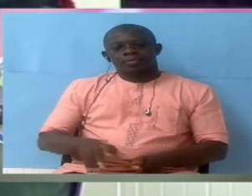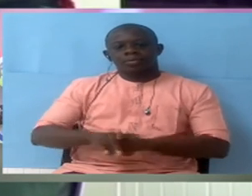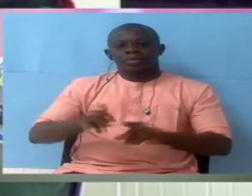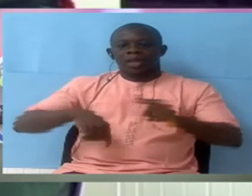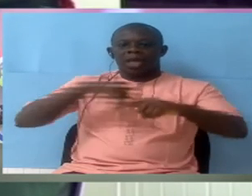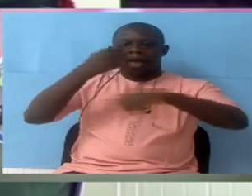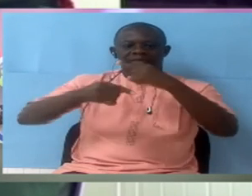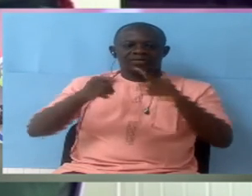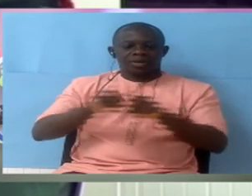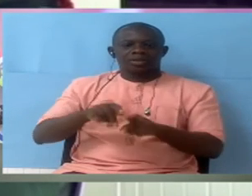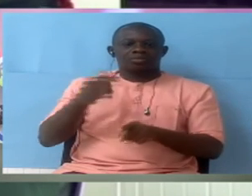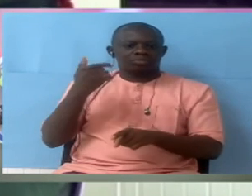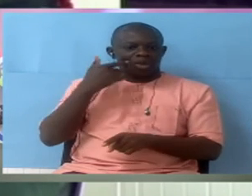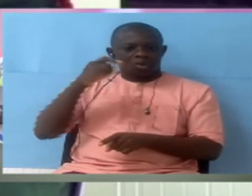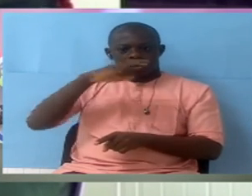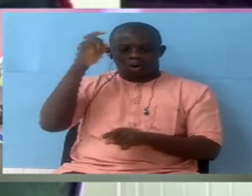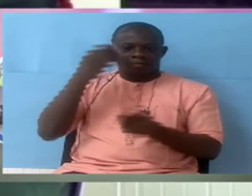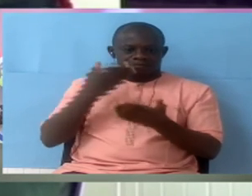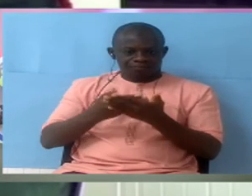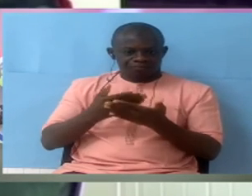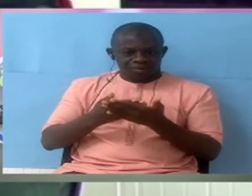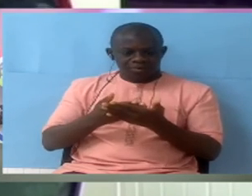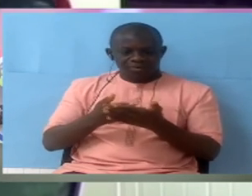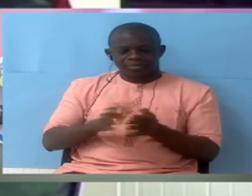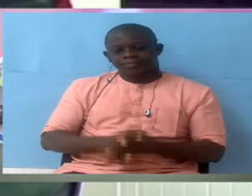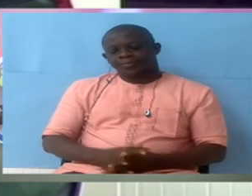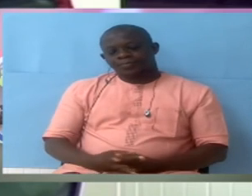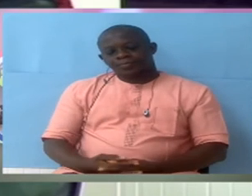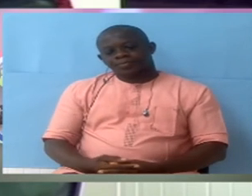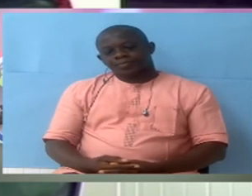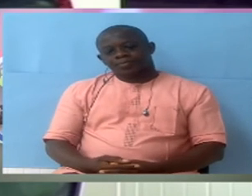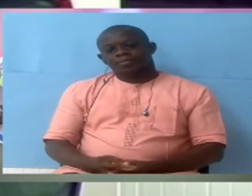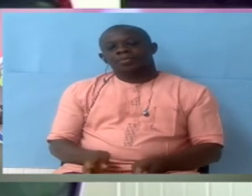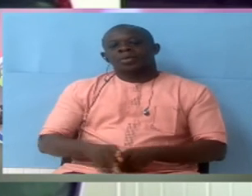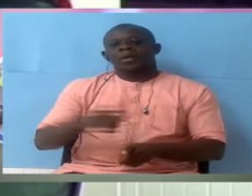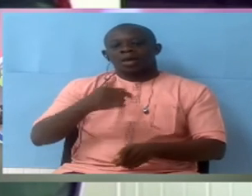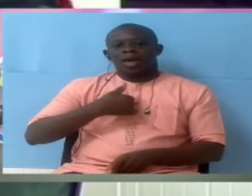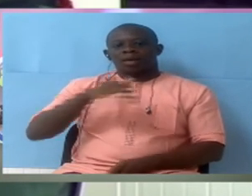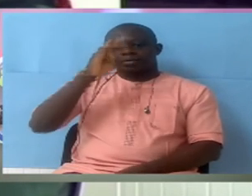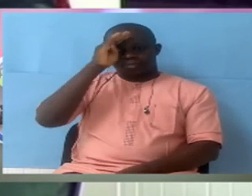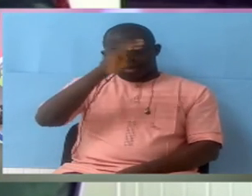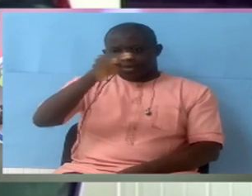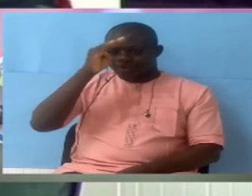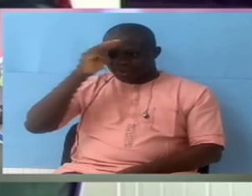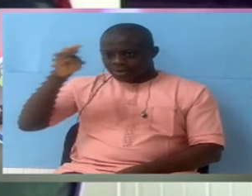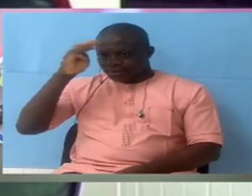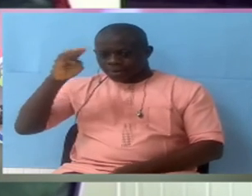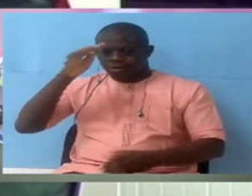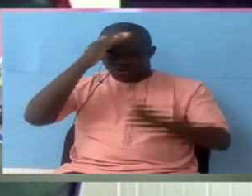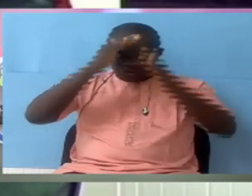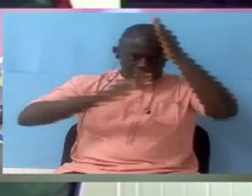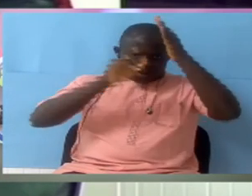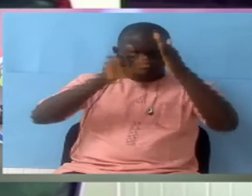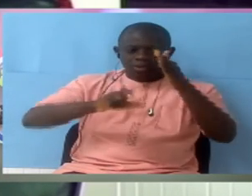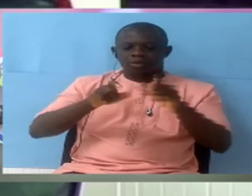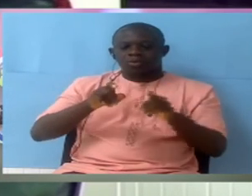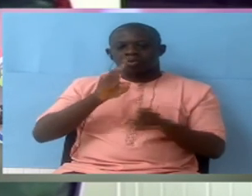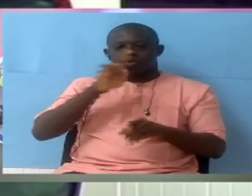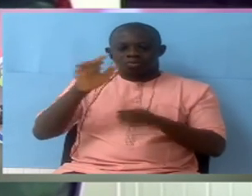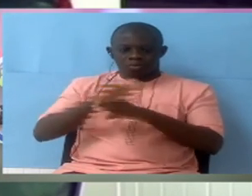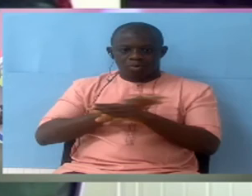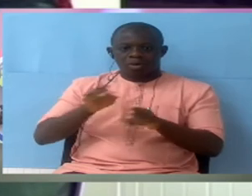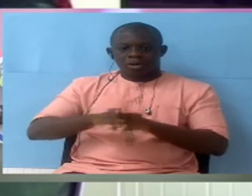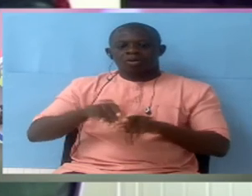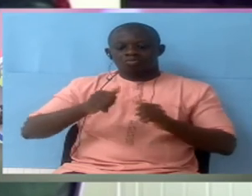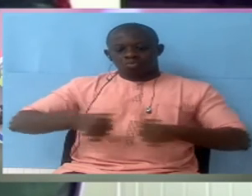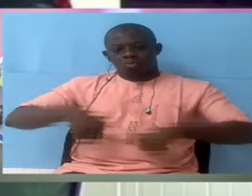After the day's work, gana buñu liggéeyé bés bo ba paré, I thank the men. Ma gërëm nak suma nit ñi. For a job